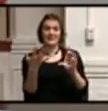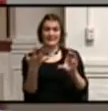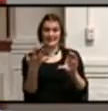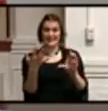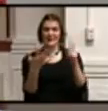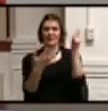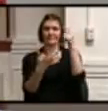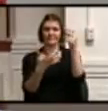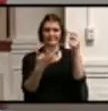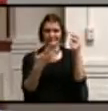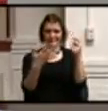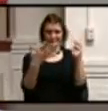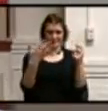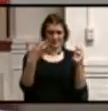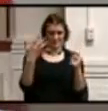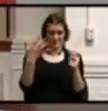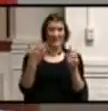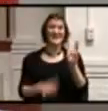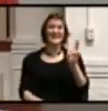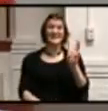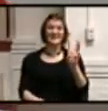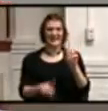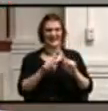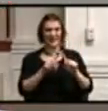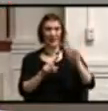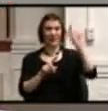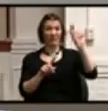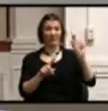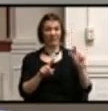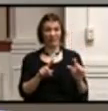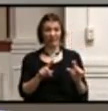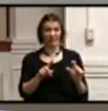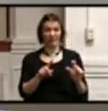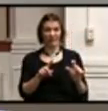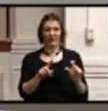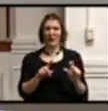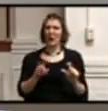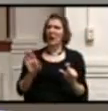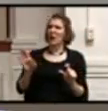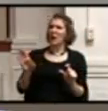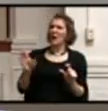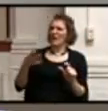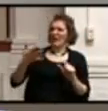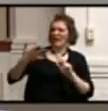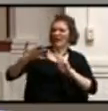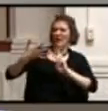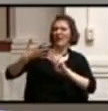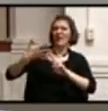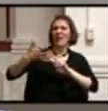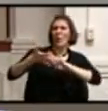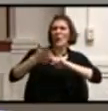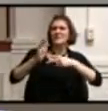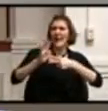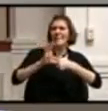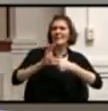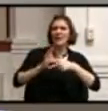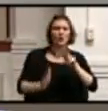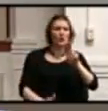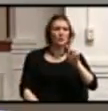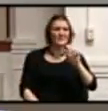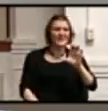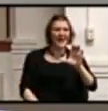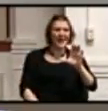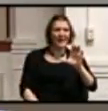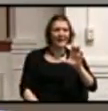have 1, 2, 3, 4, 5, 6 different funds that just make up our development fund. Do you mind saying what those acronyms stand for? UDAG